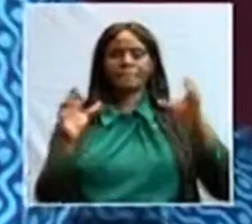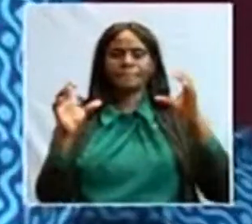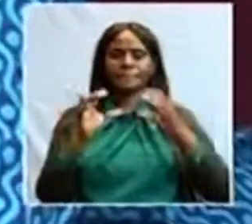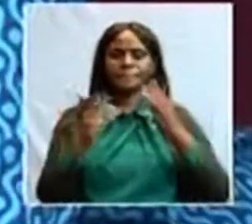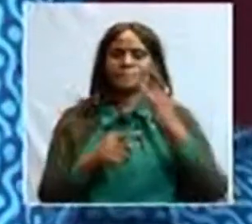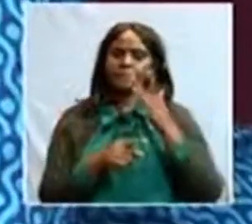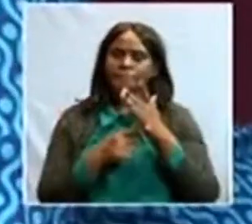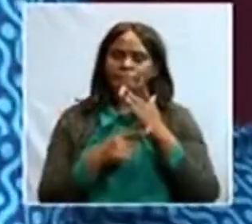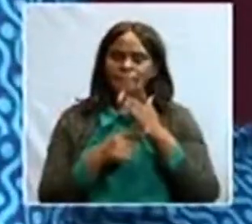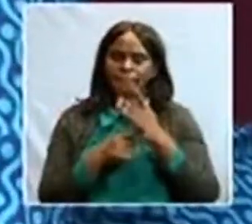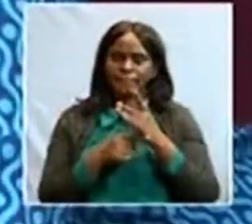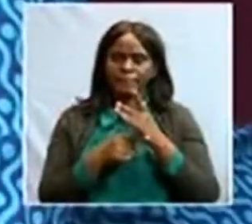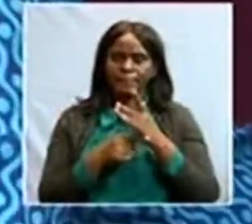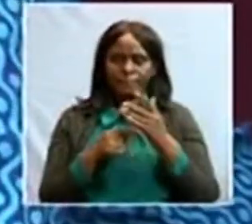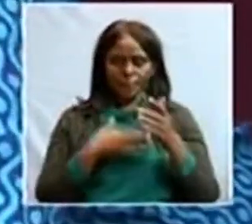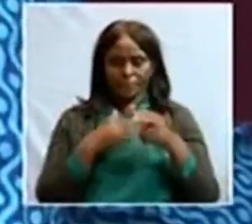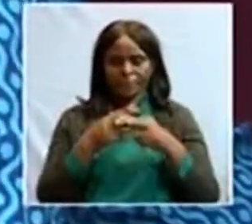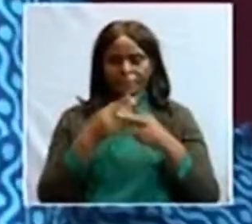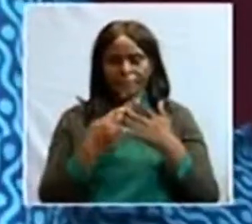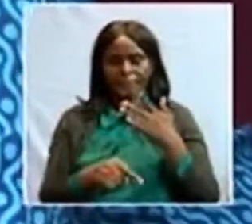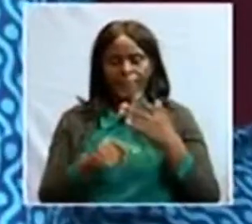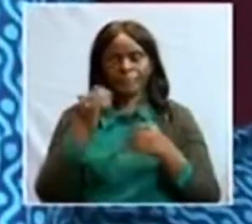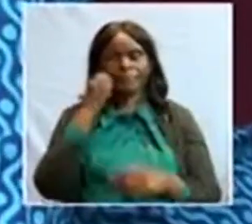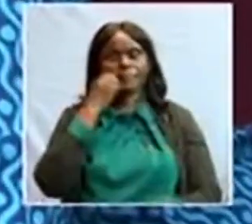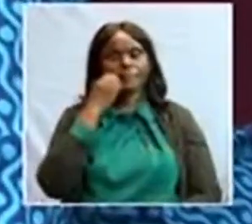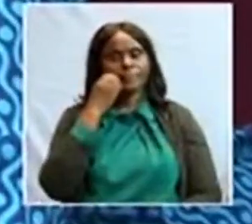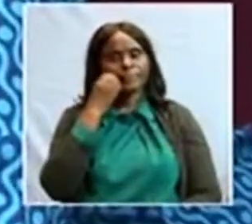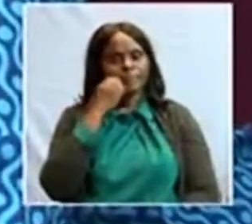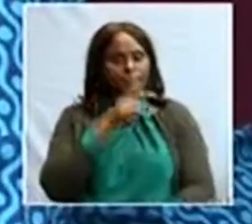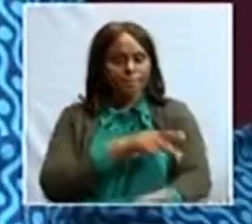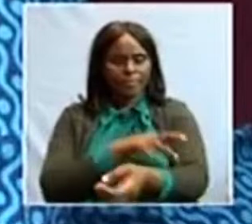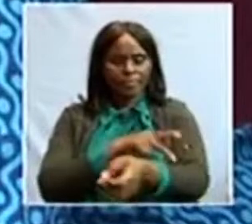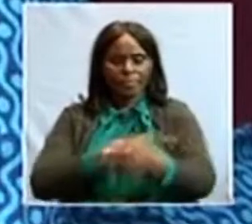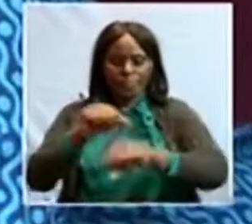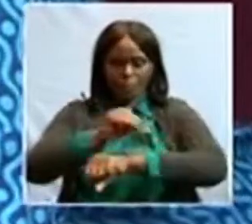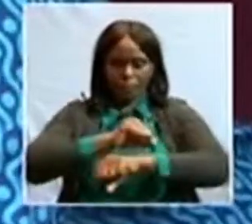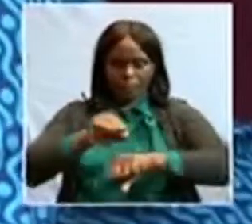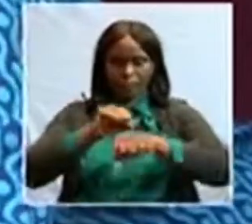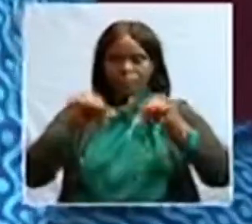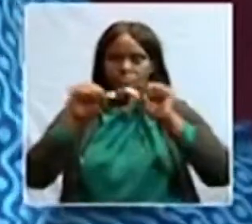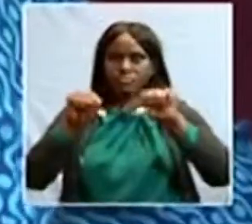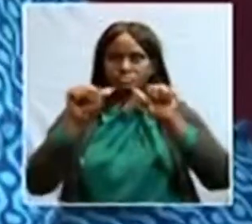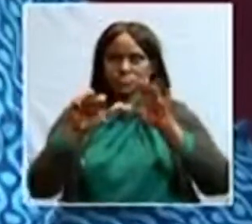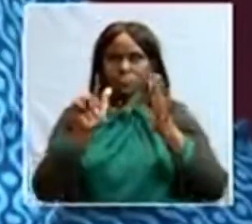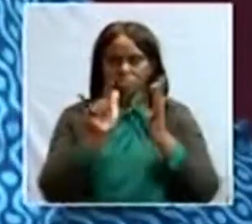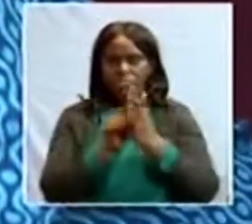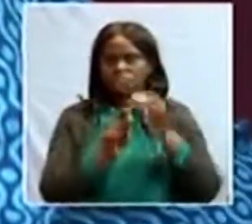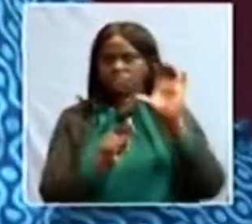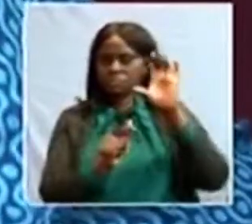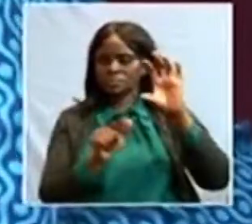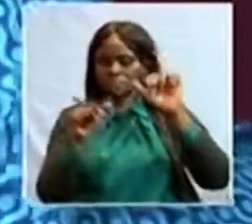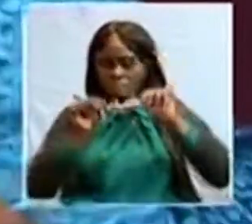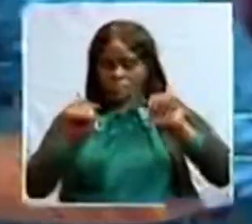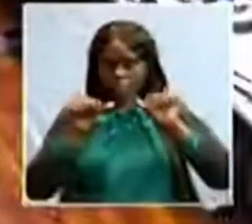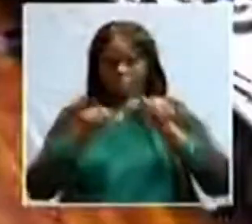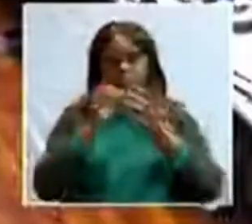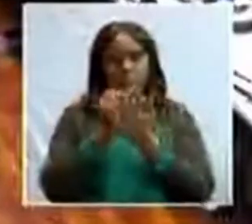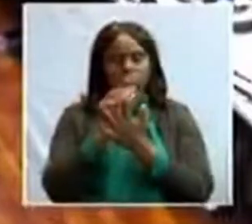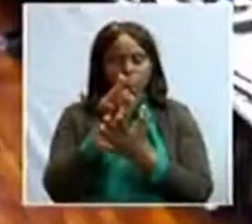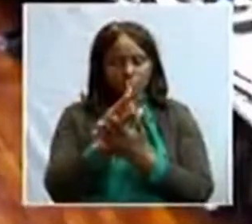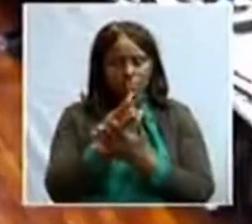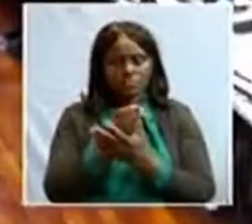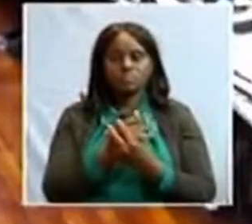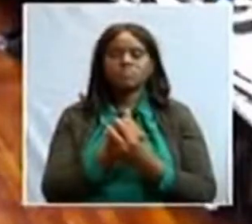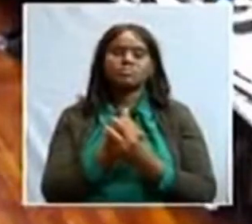Council. My name is Edna Perry, Senior Auditor, Lusaka Provincial Audit Office.